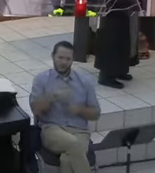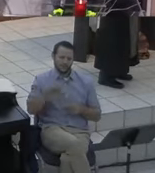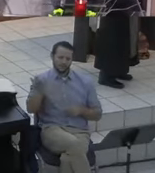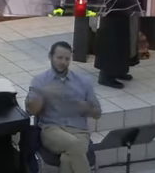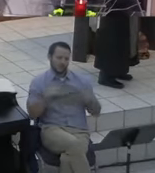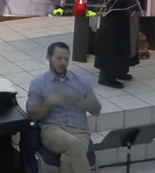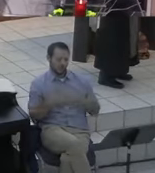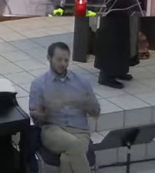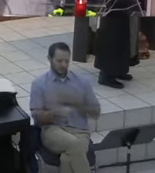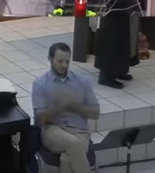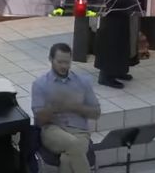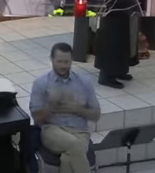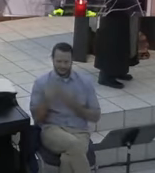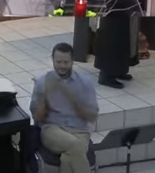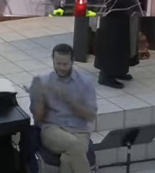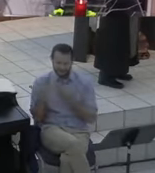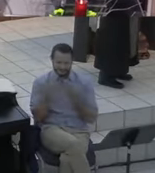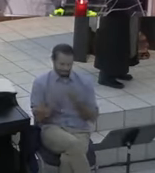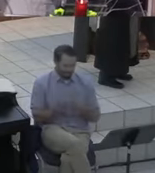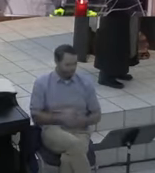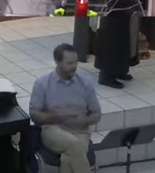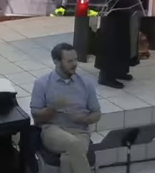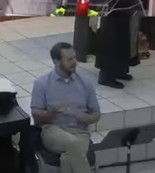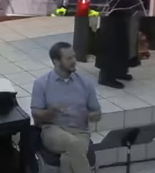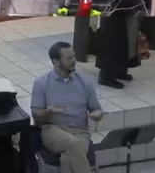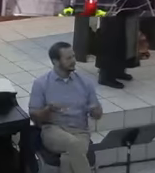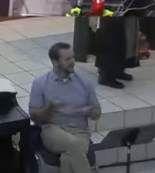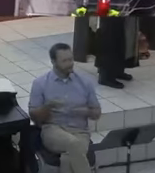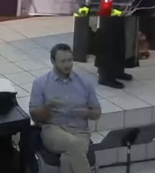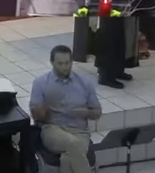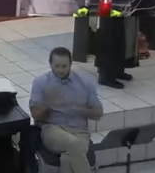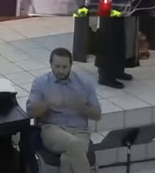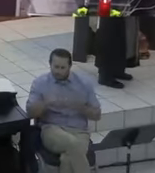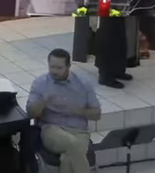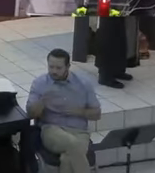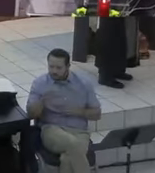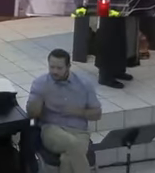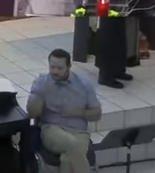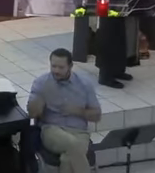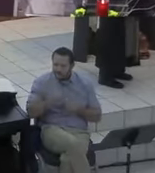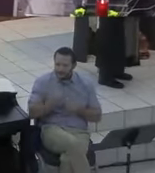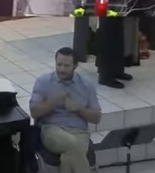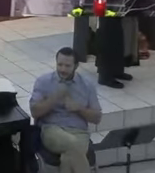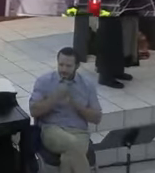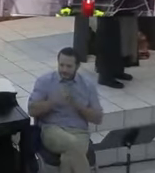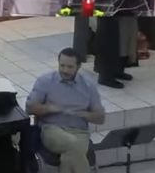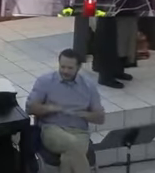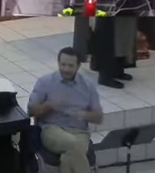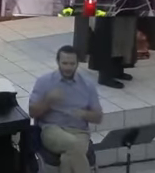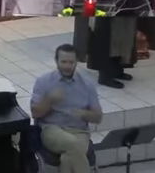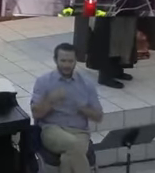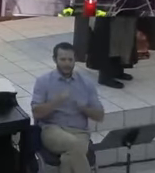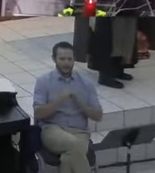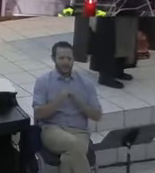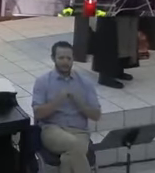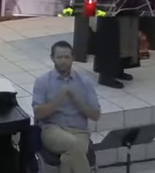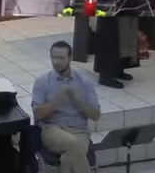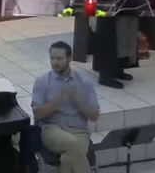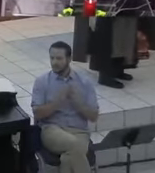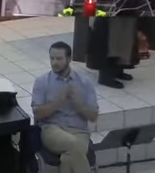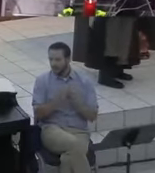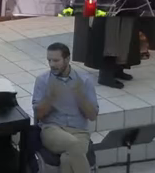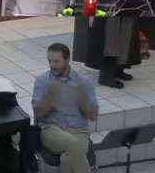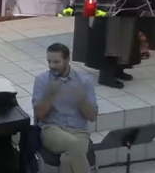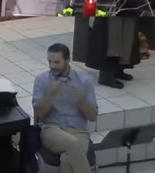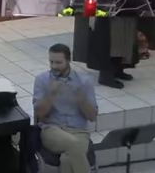we're grateful for that. We invite you now to just double check your cell phone to make sure it's on silent so we can worship without distraction today and